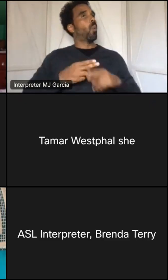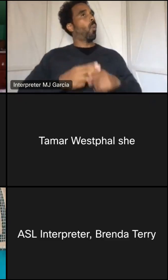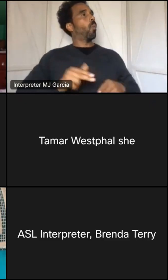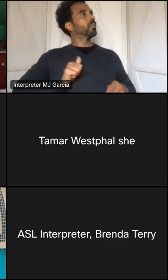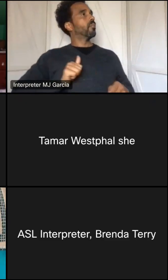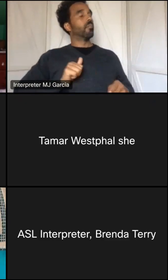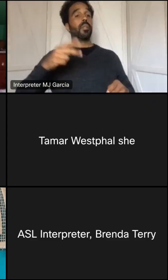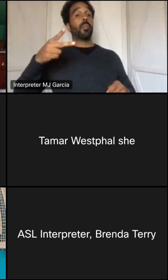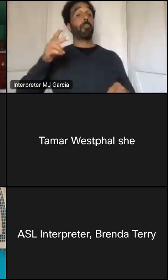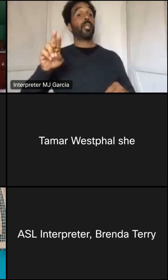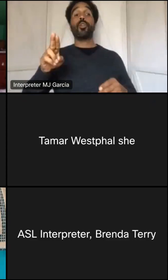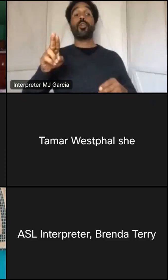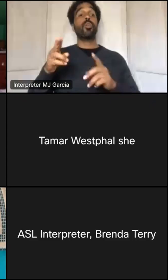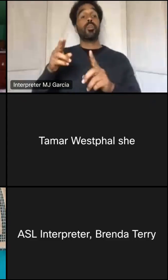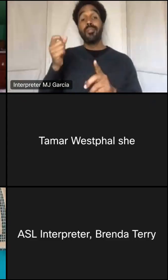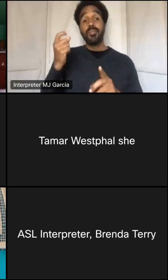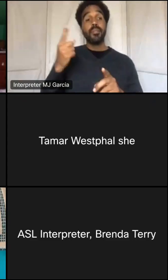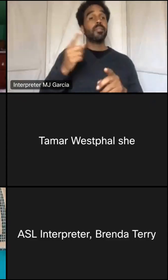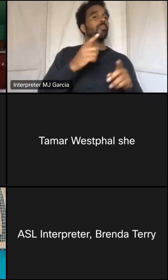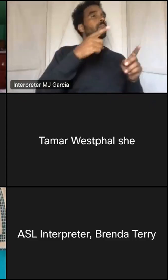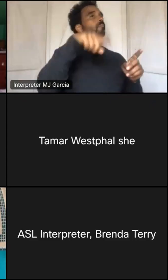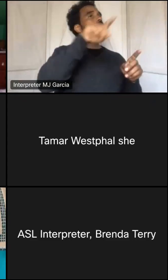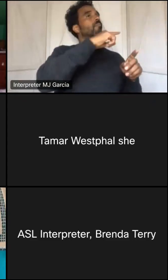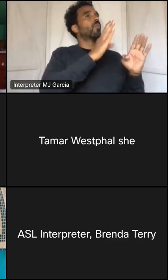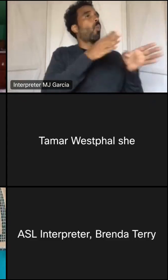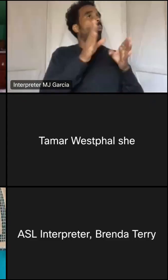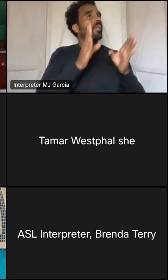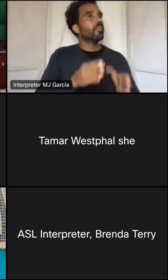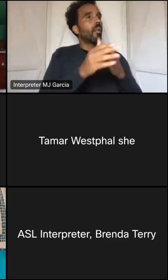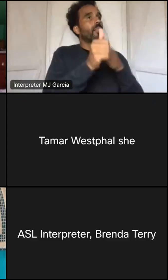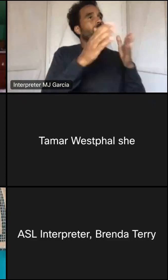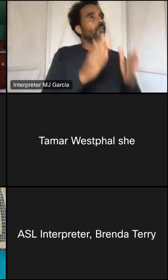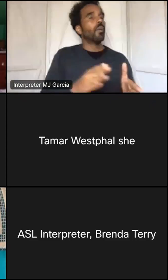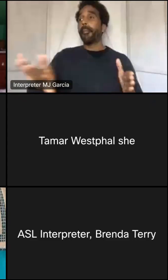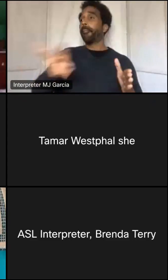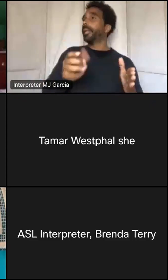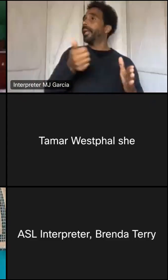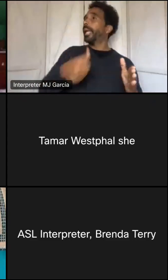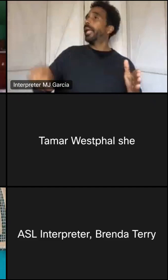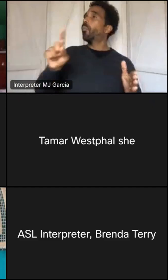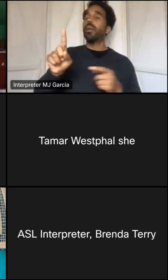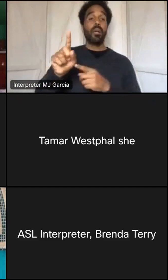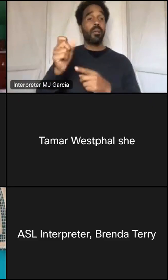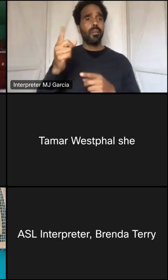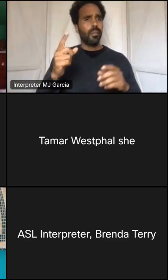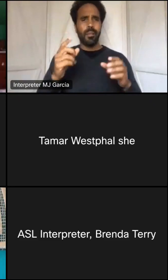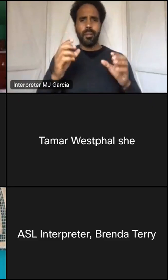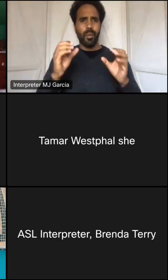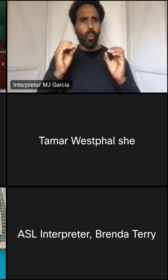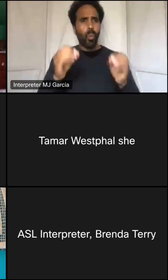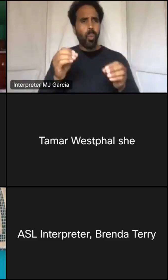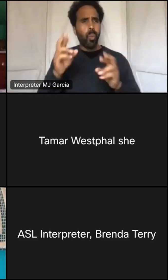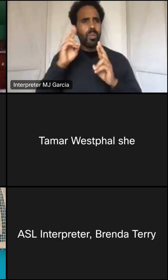leader is or the organizer, and that shows this lack of respect for my